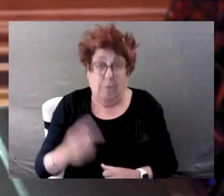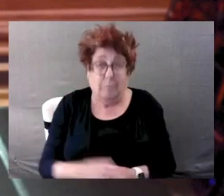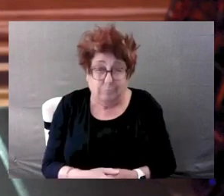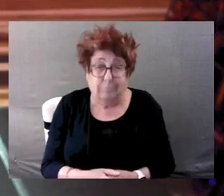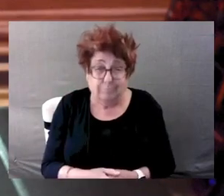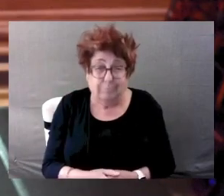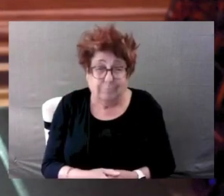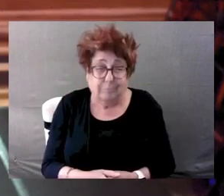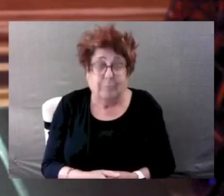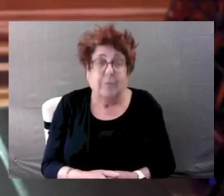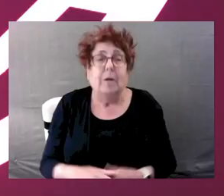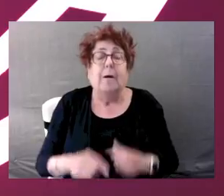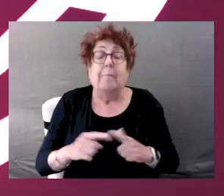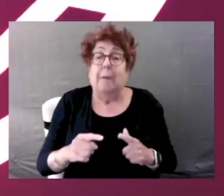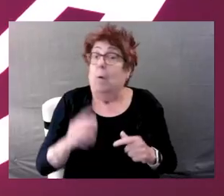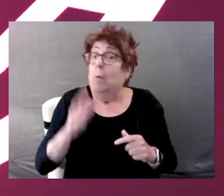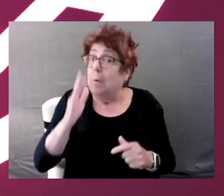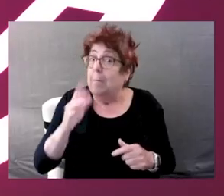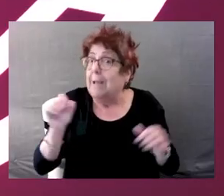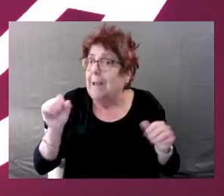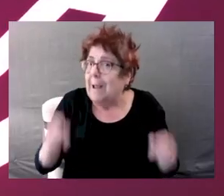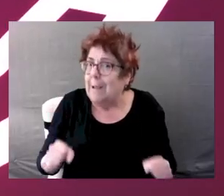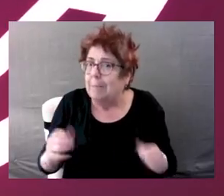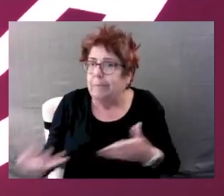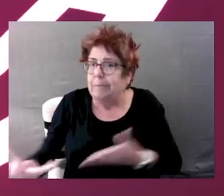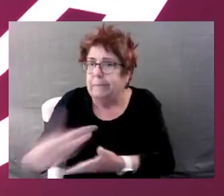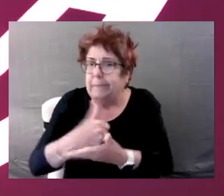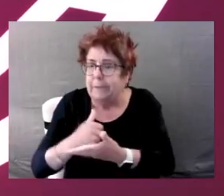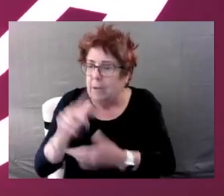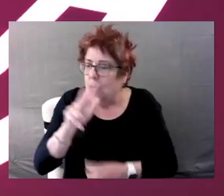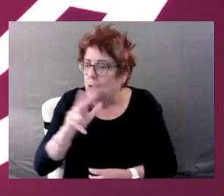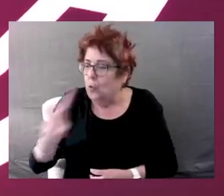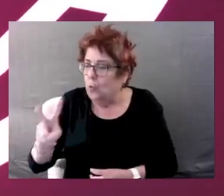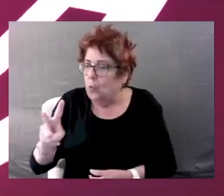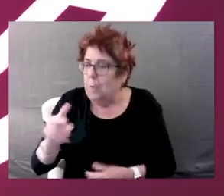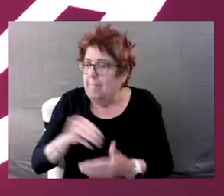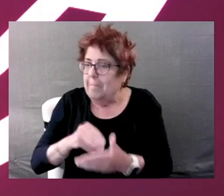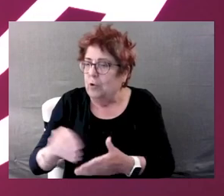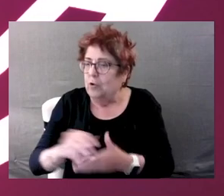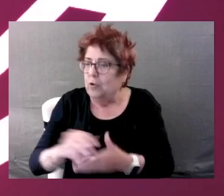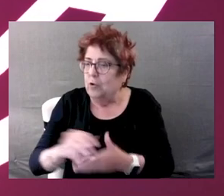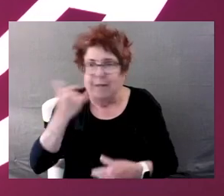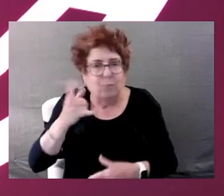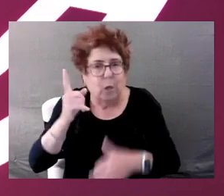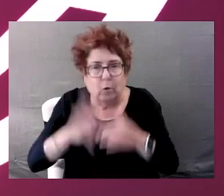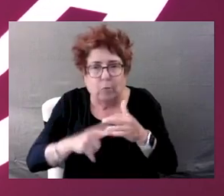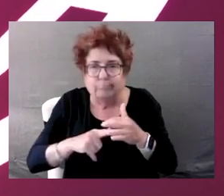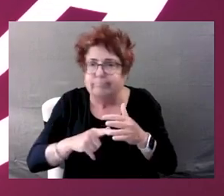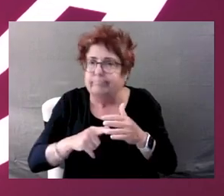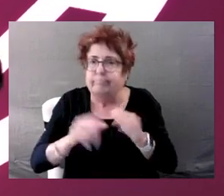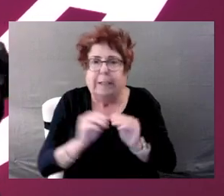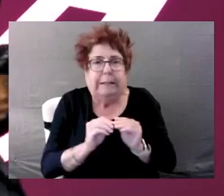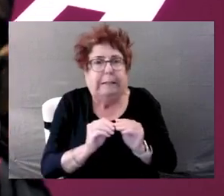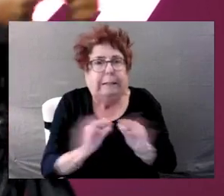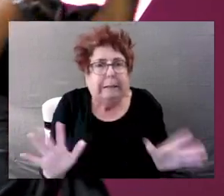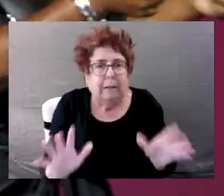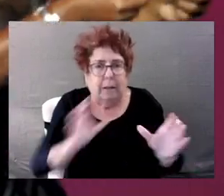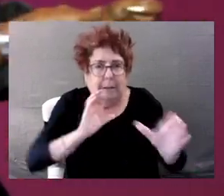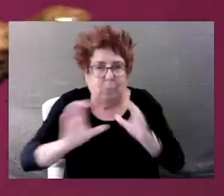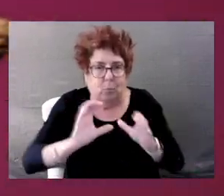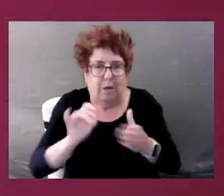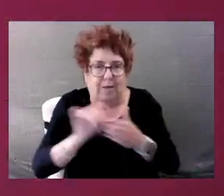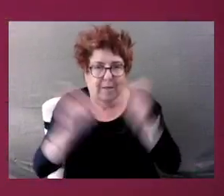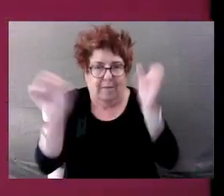But we would not have been able to get $32 million if we could not articulate and communicate that vision, not just with